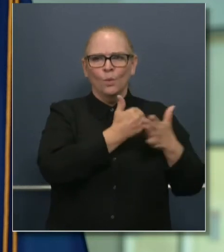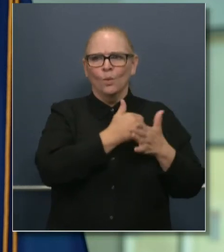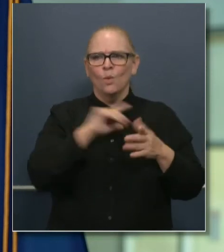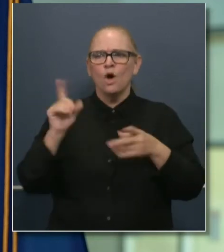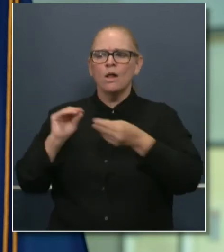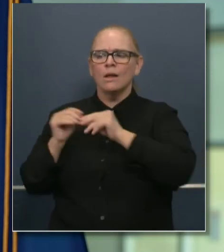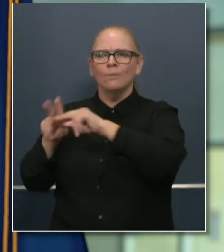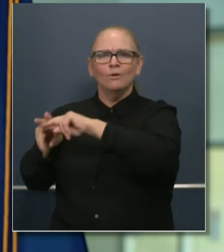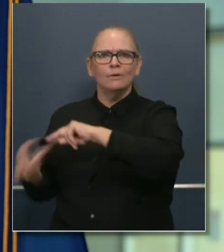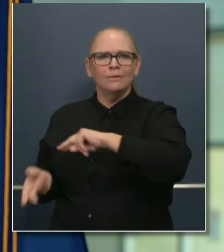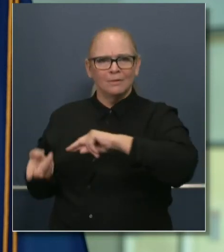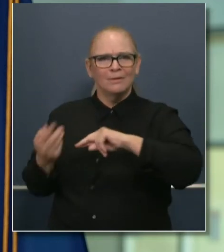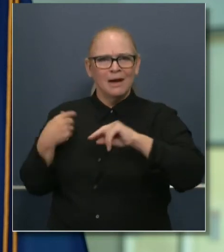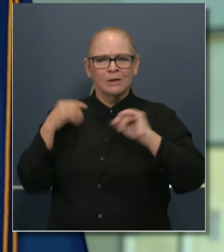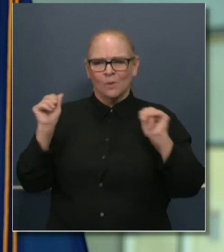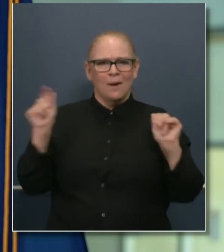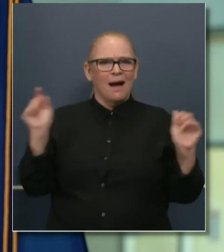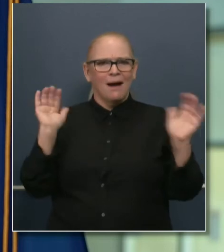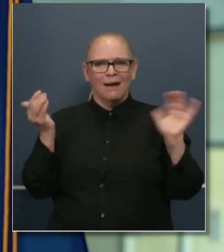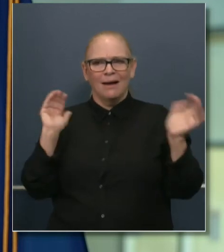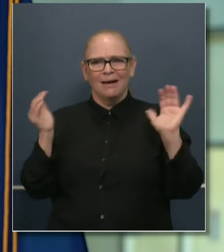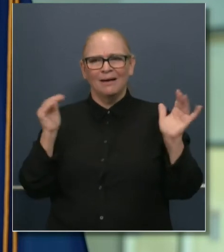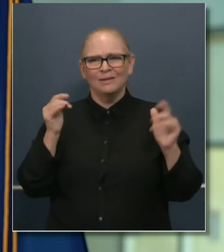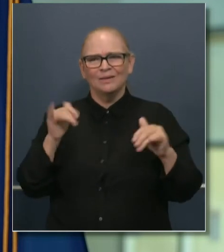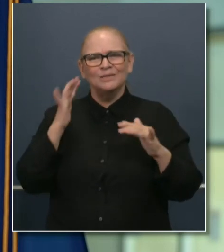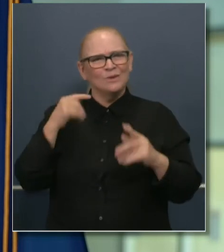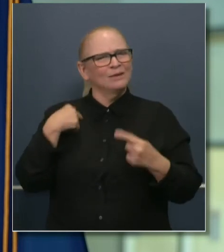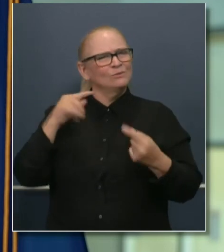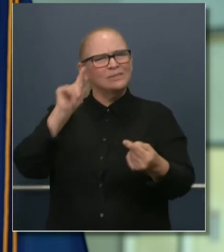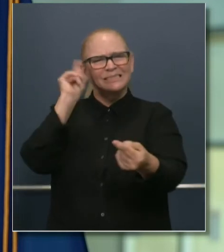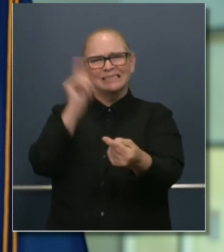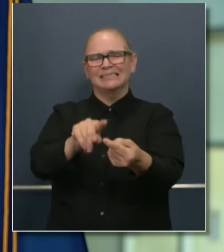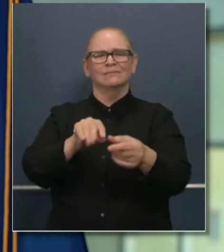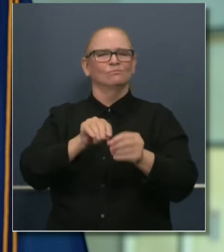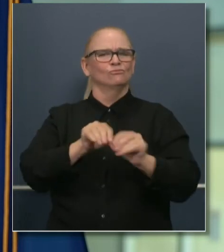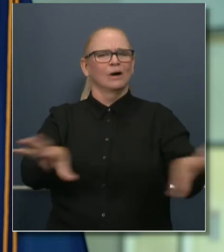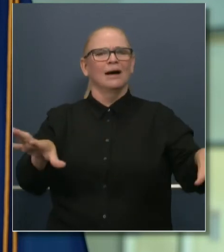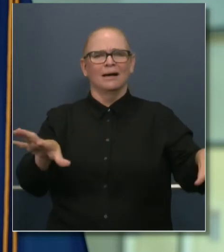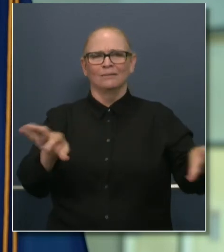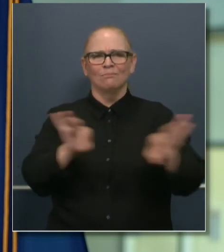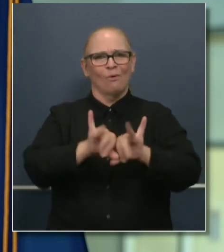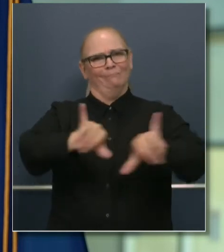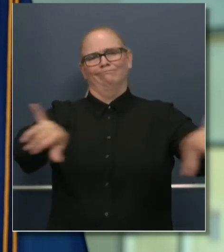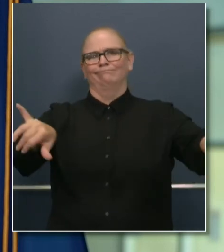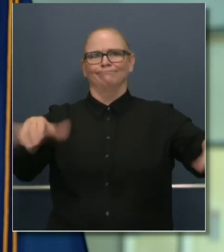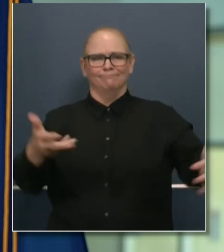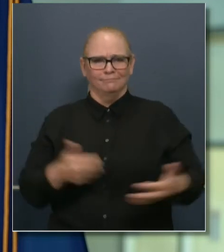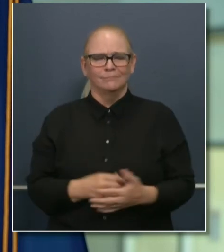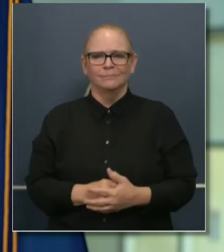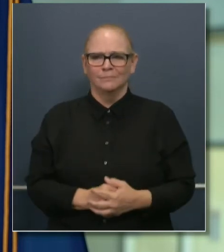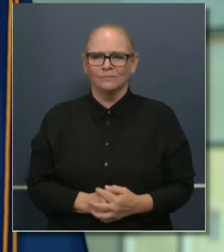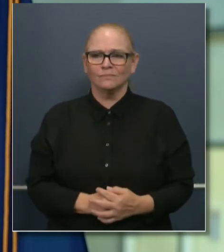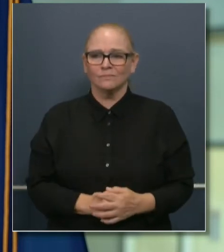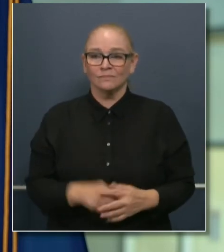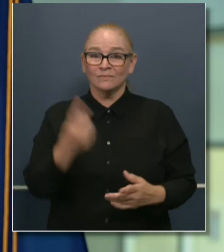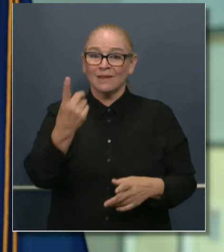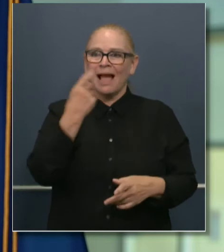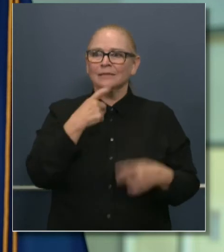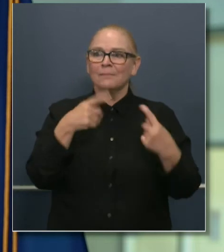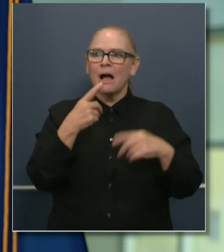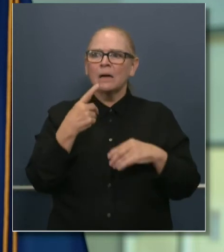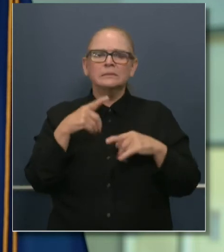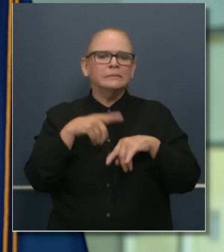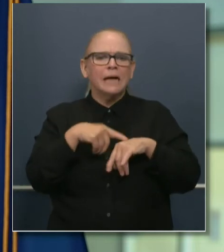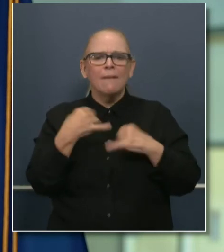become big outbreaks as we try to reduce transmission. Your excellent question about when somebody should be tested. About 3